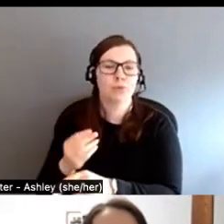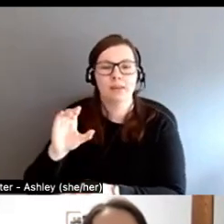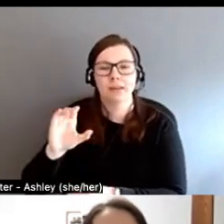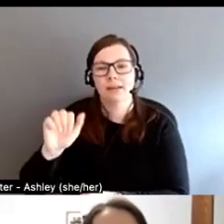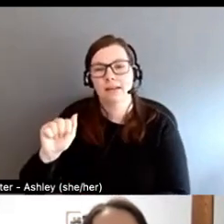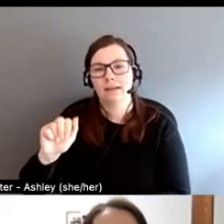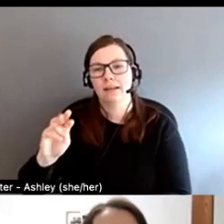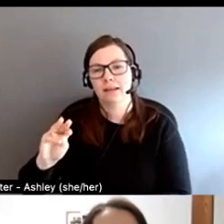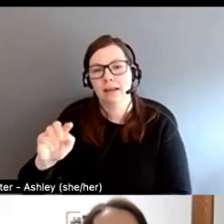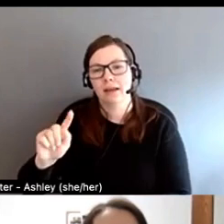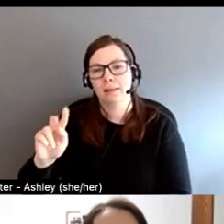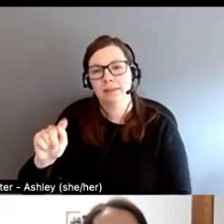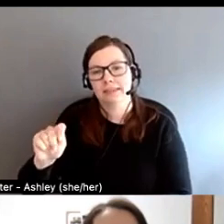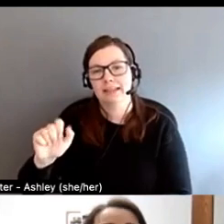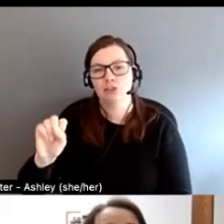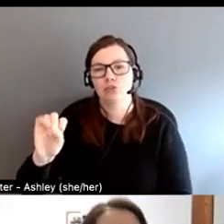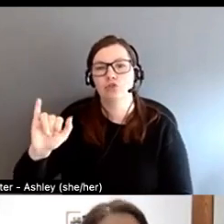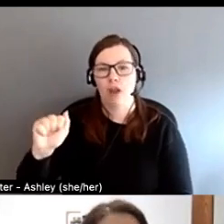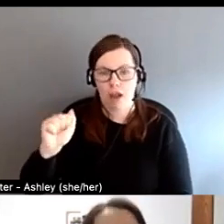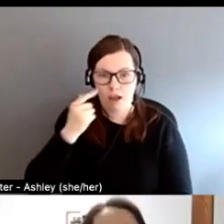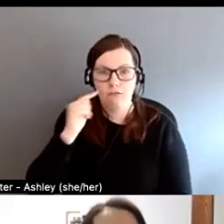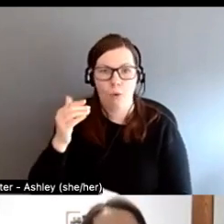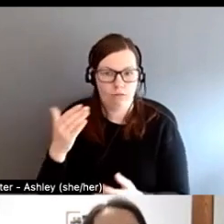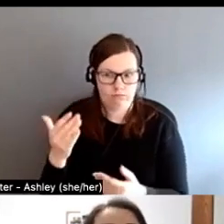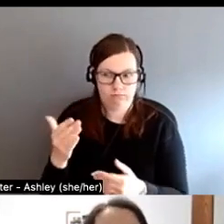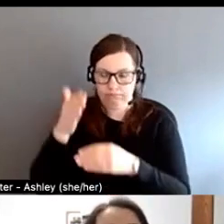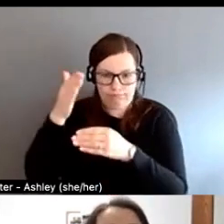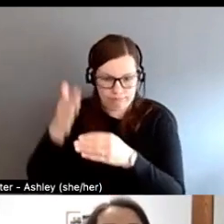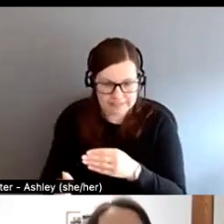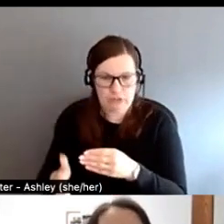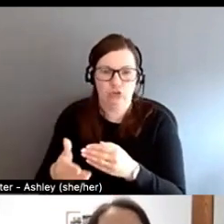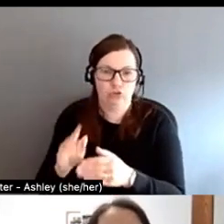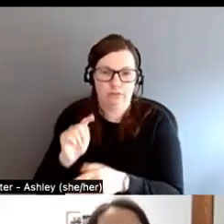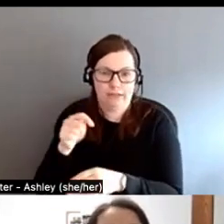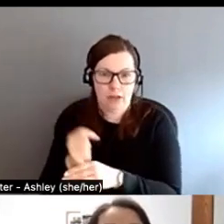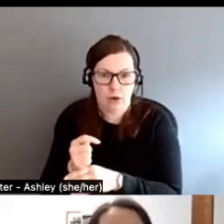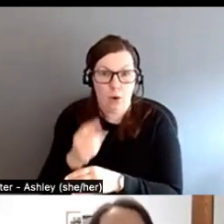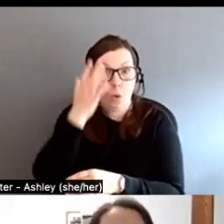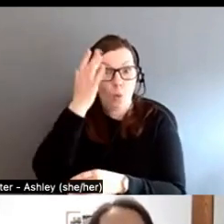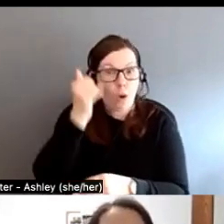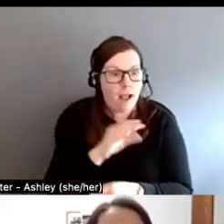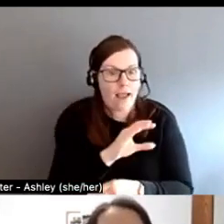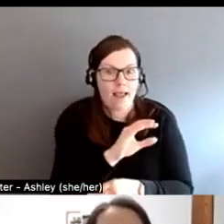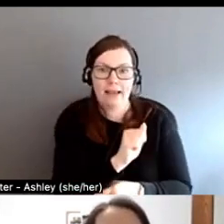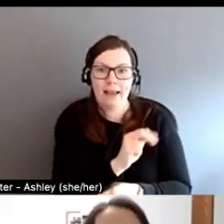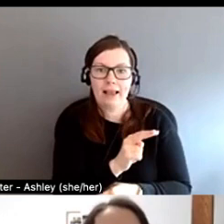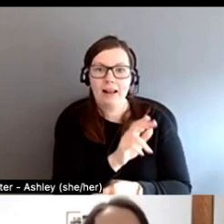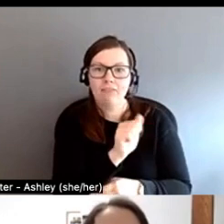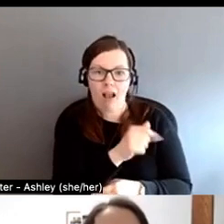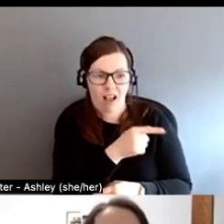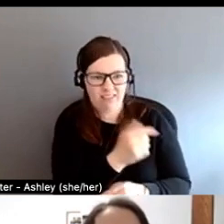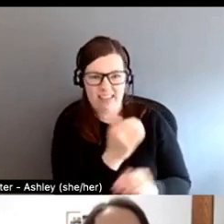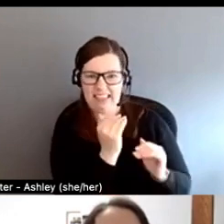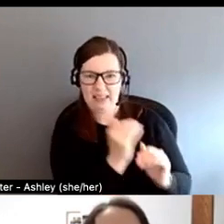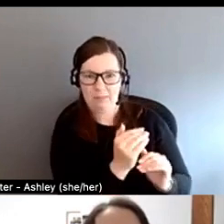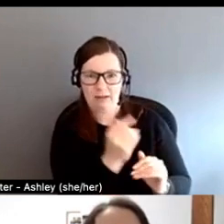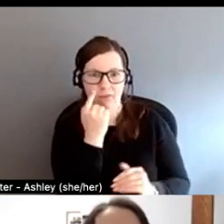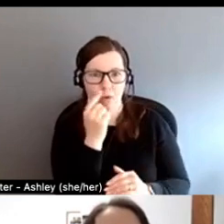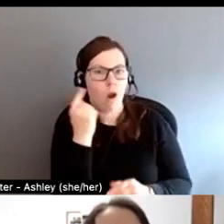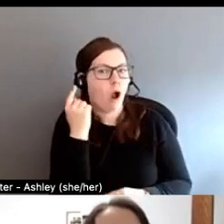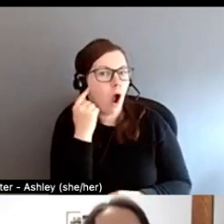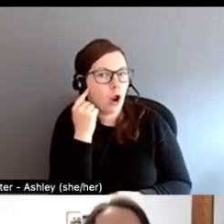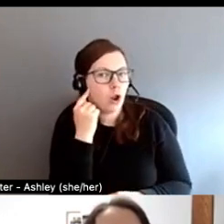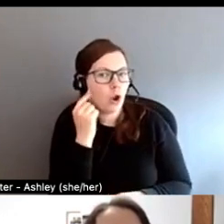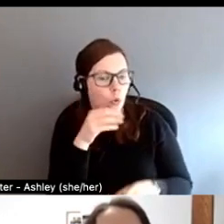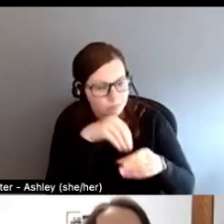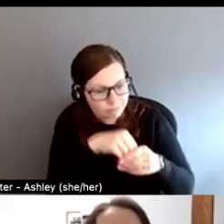Canva limits the amount of audio in one video. So now that